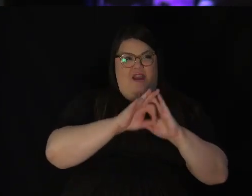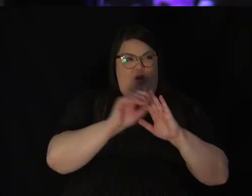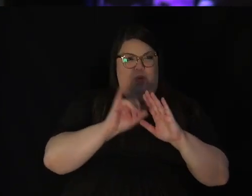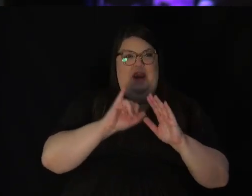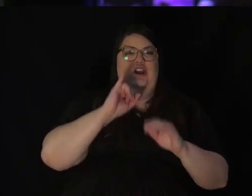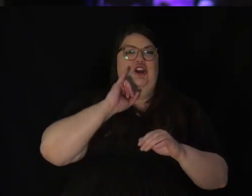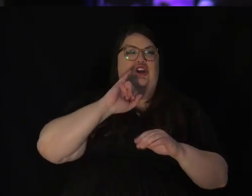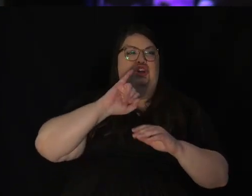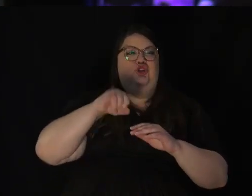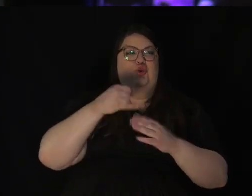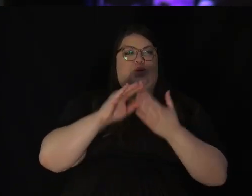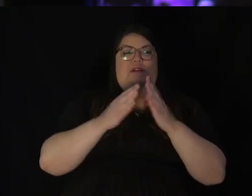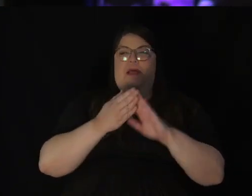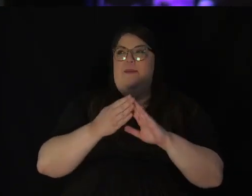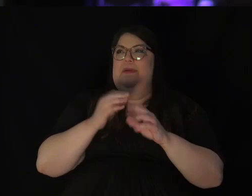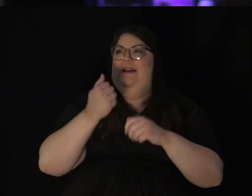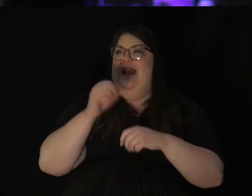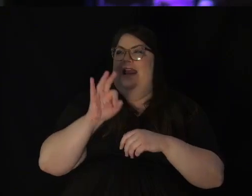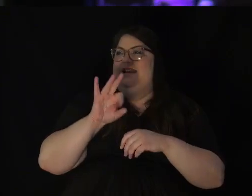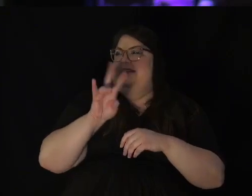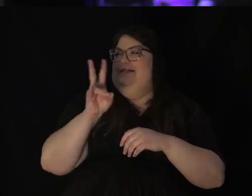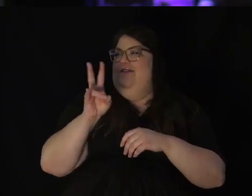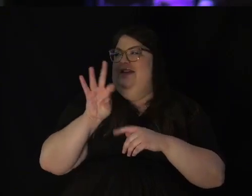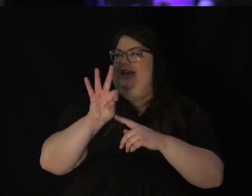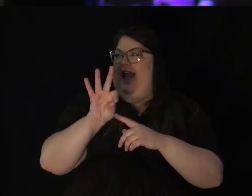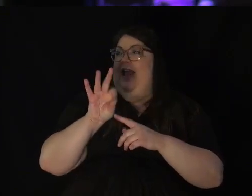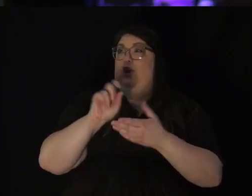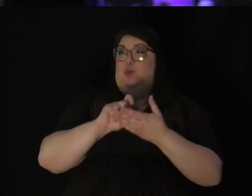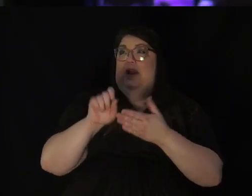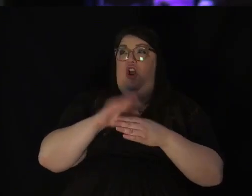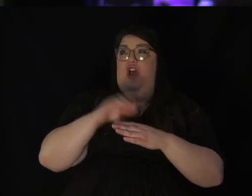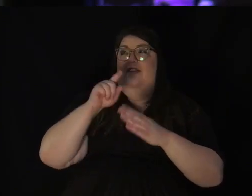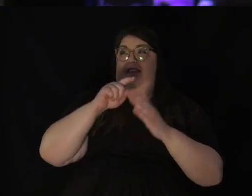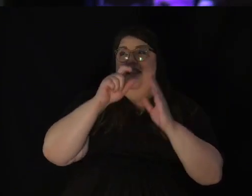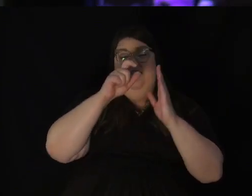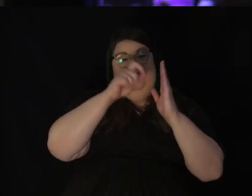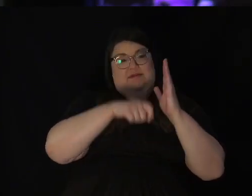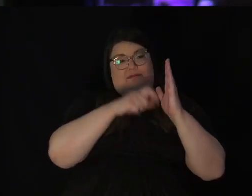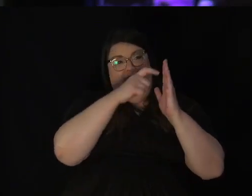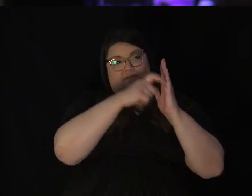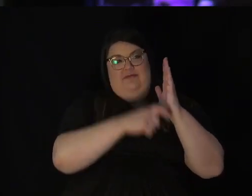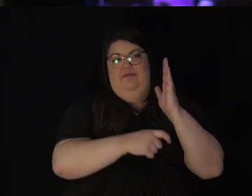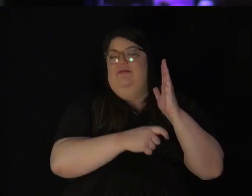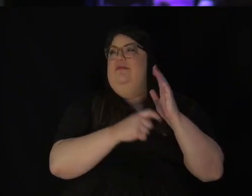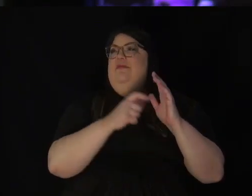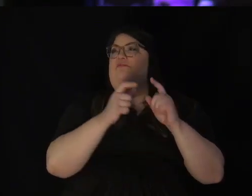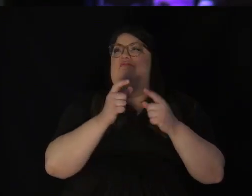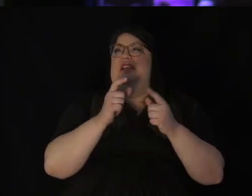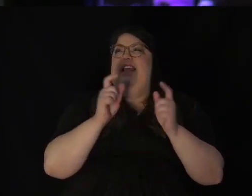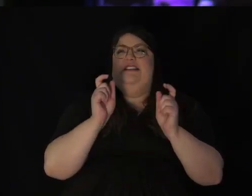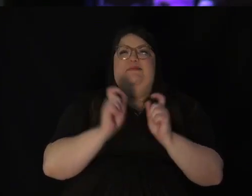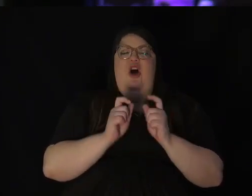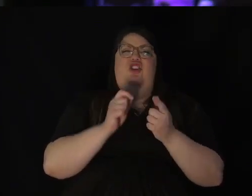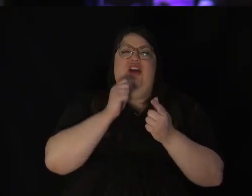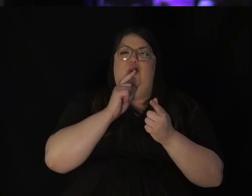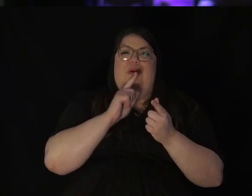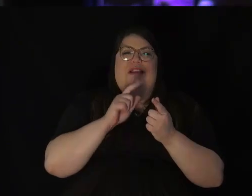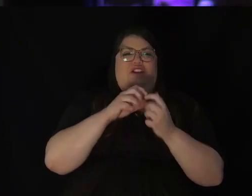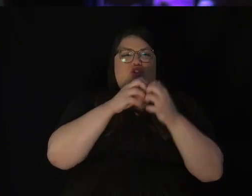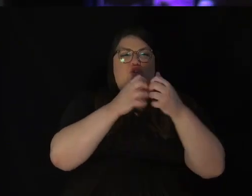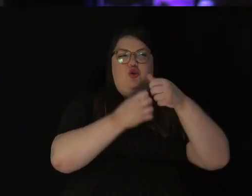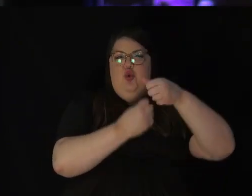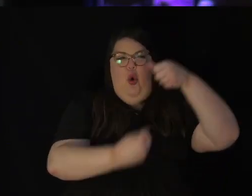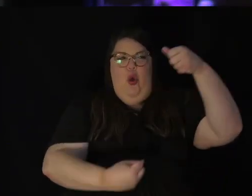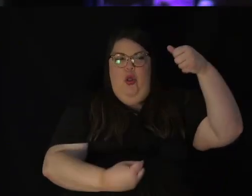in 1979 and written on these tiny little mini, and they're not scrolls,